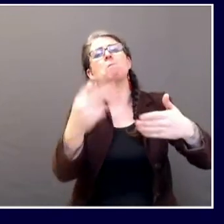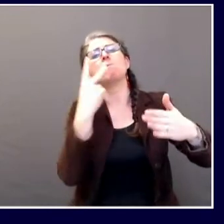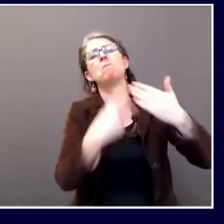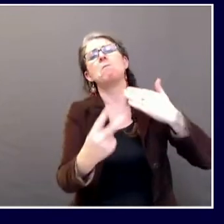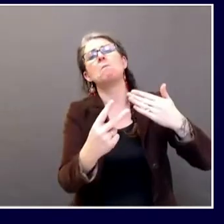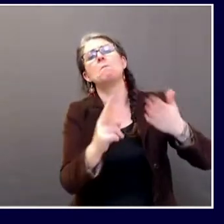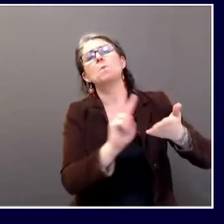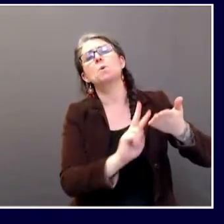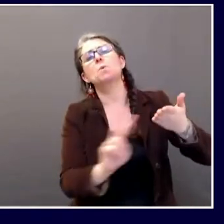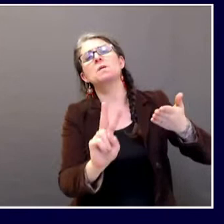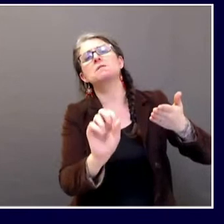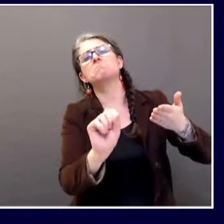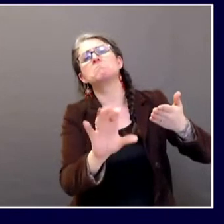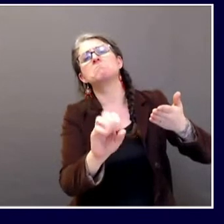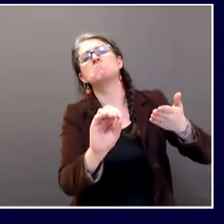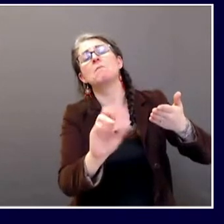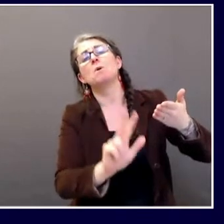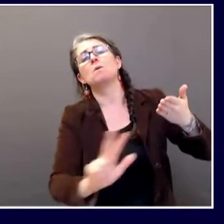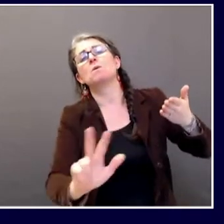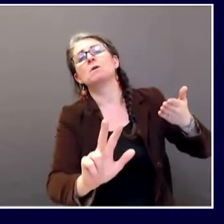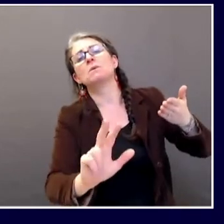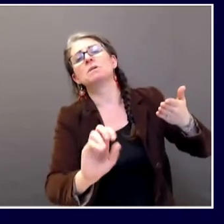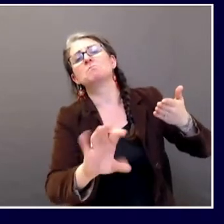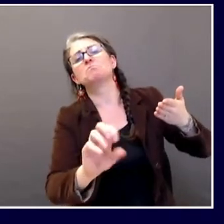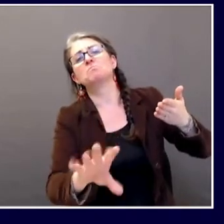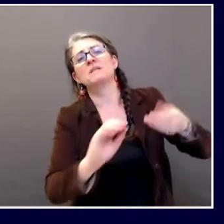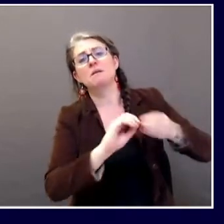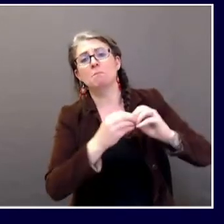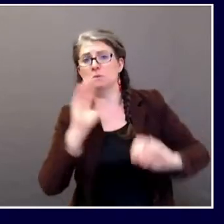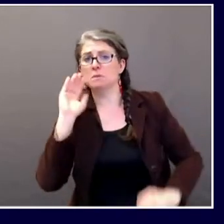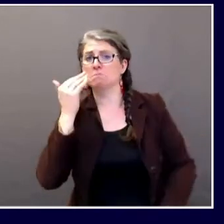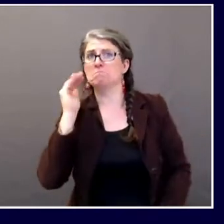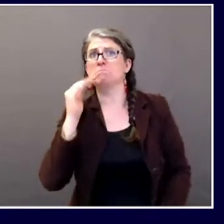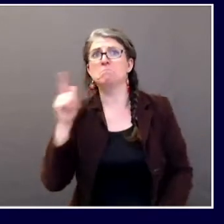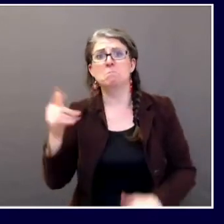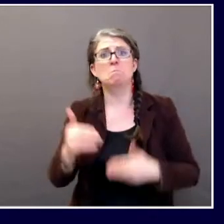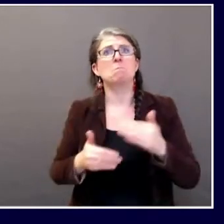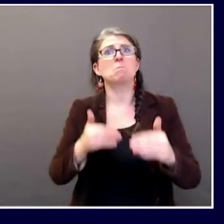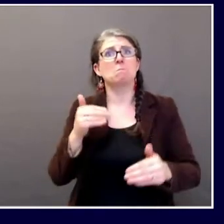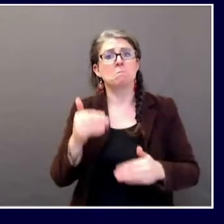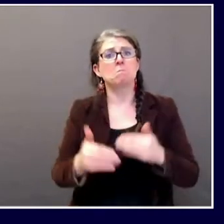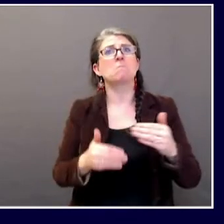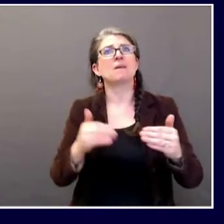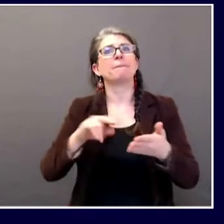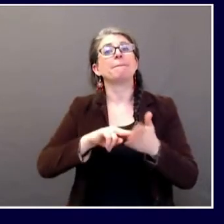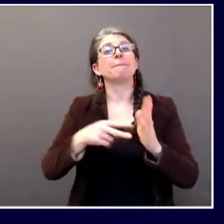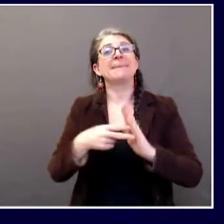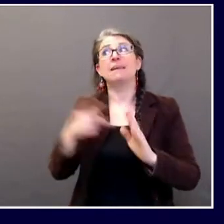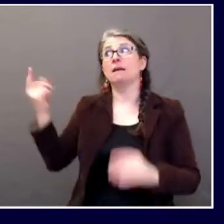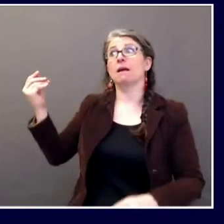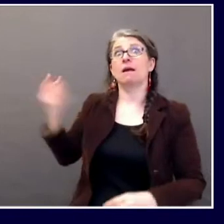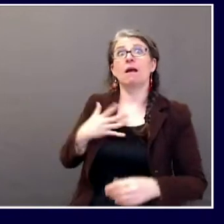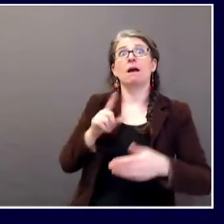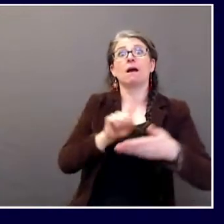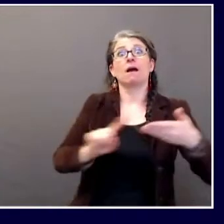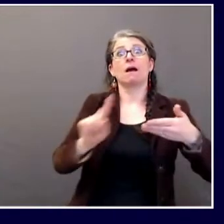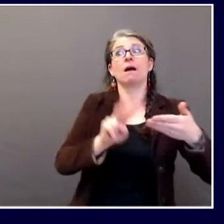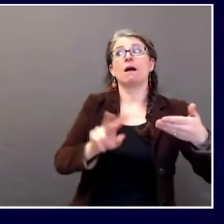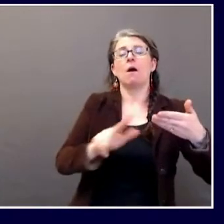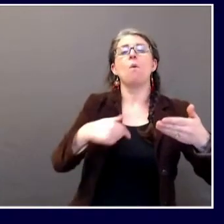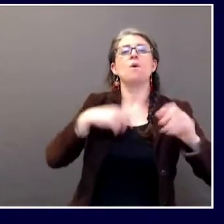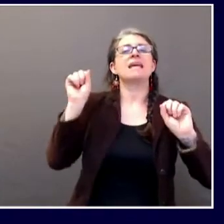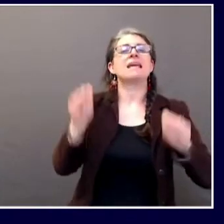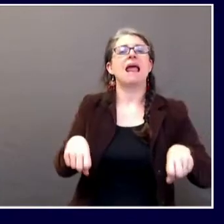all of 1A as well as 1B are starting to get vaccinated. As to the commercial pharmacy partnership that you noted,